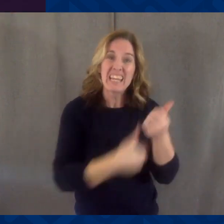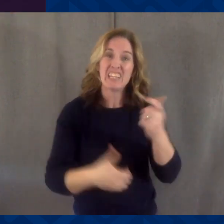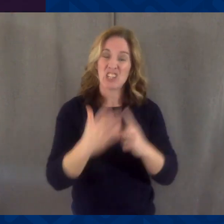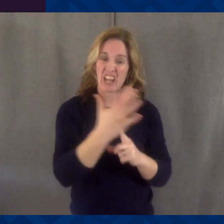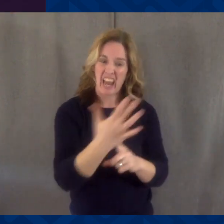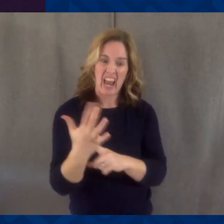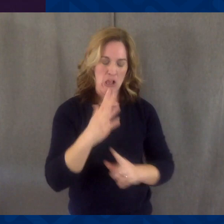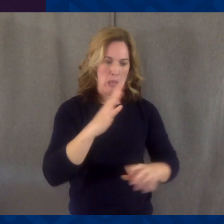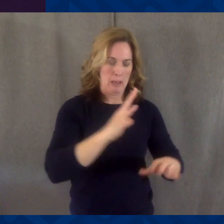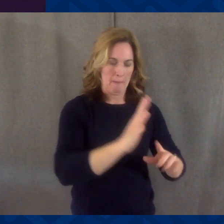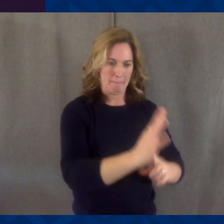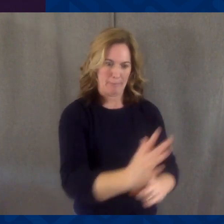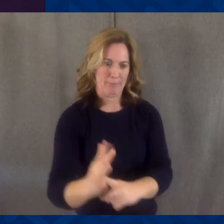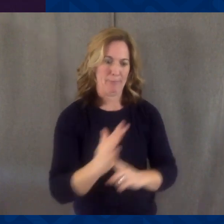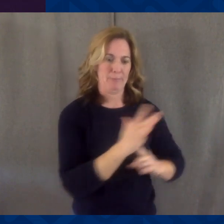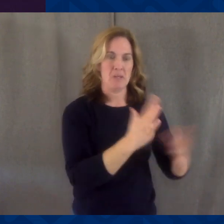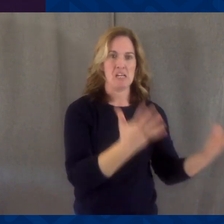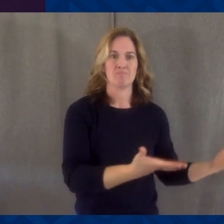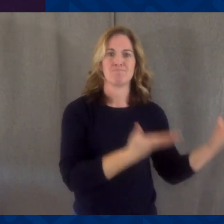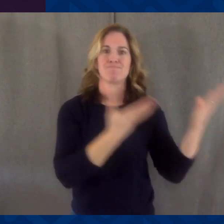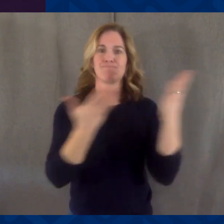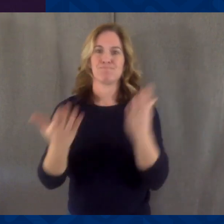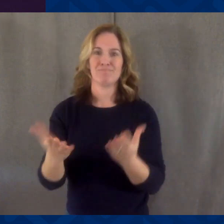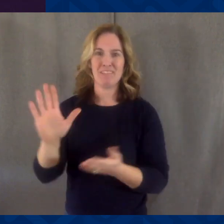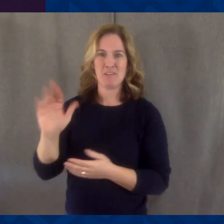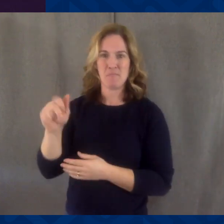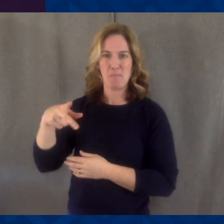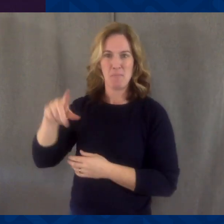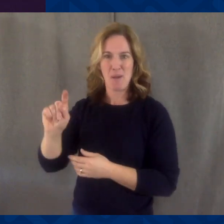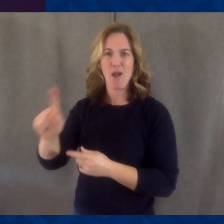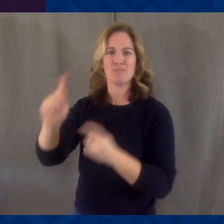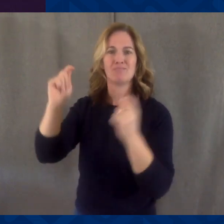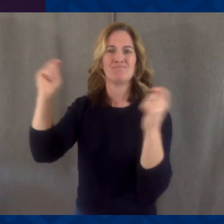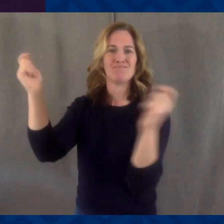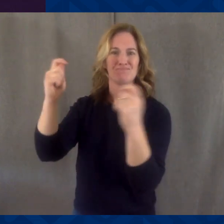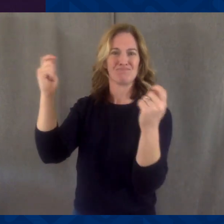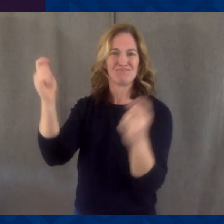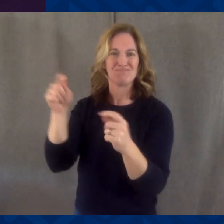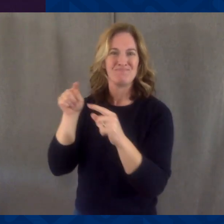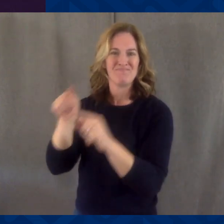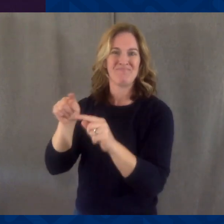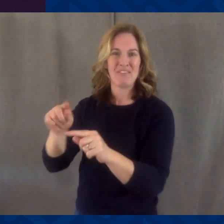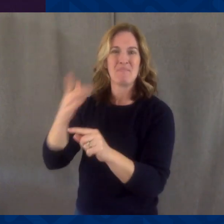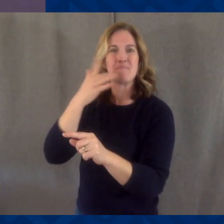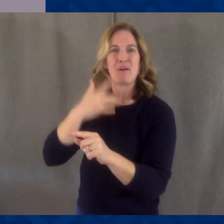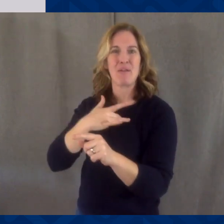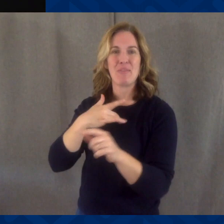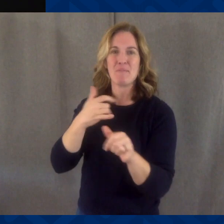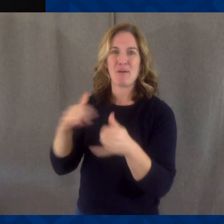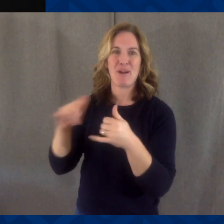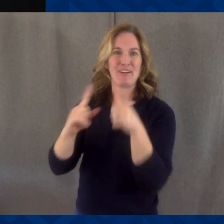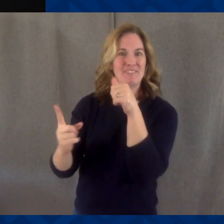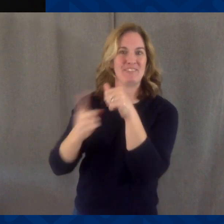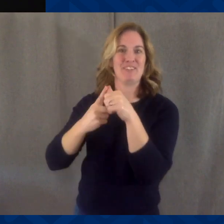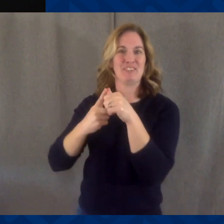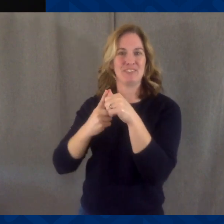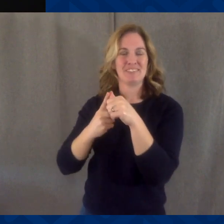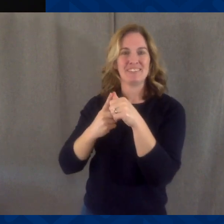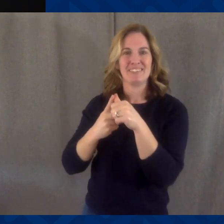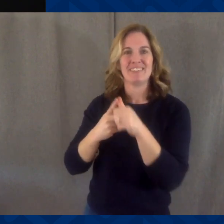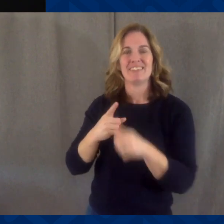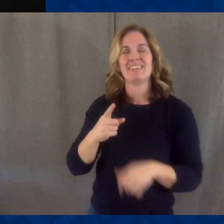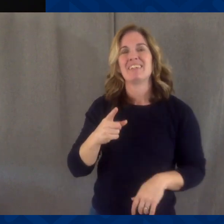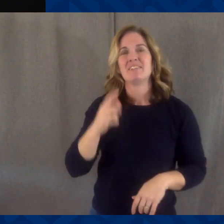we covered that cake in candles, and we went to Kay's apartment complex, and we threw my man his first birthday party right there in that